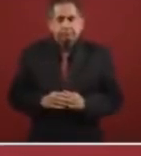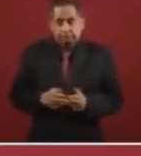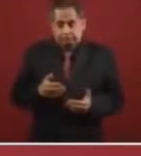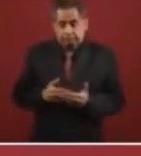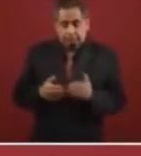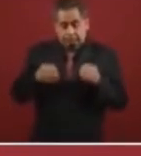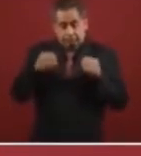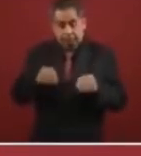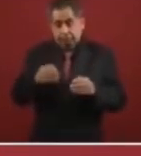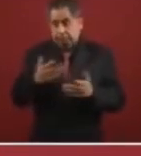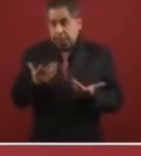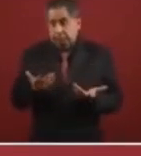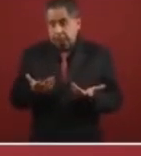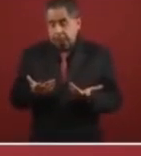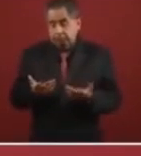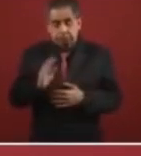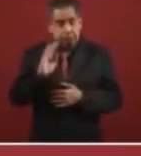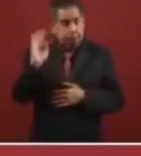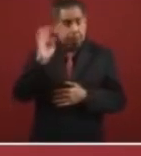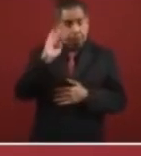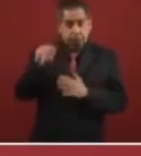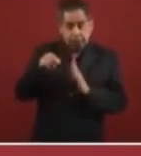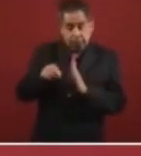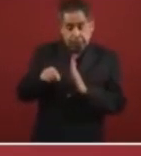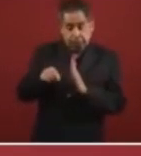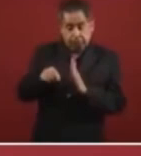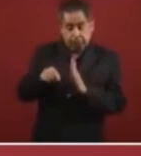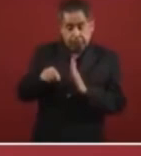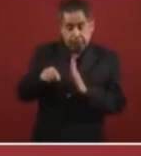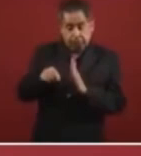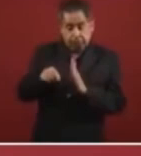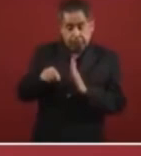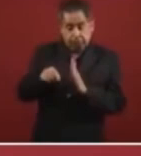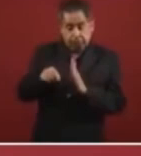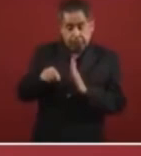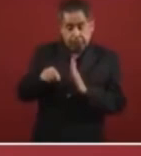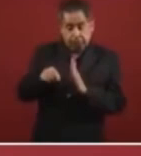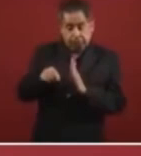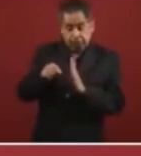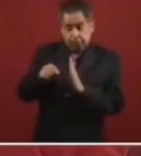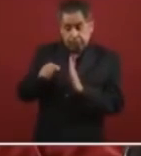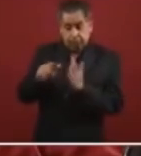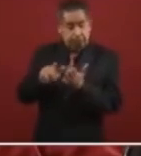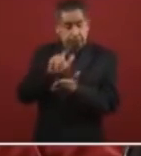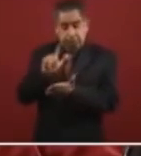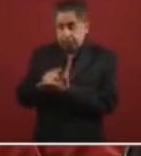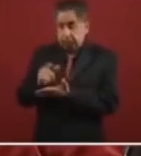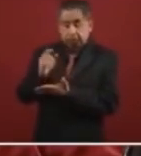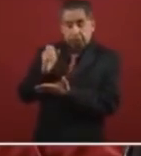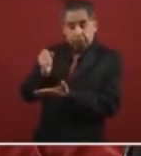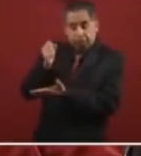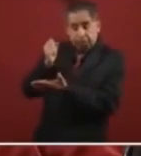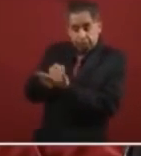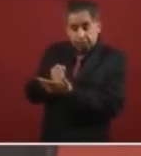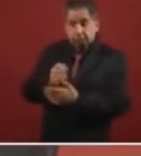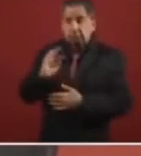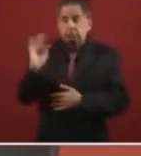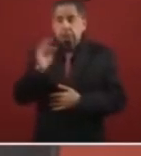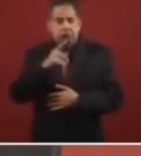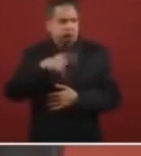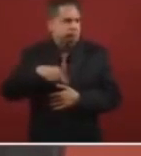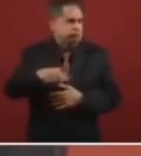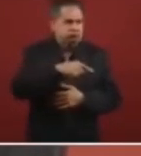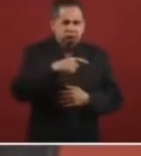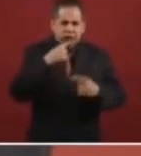se aprueba esta reforma, if they approve this reform, y la gente dice, vámonos